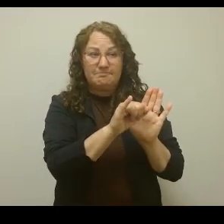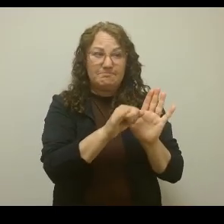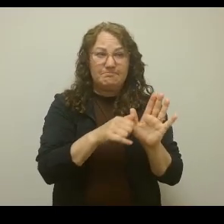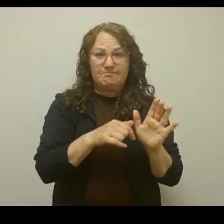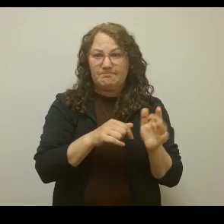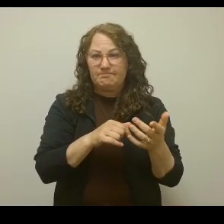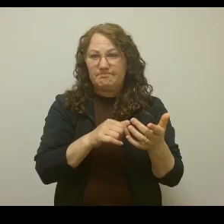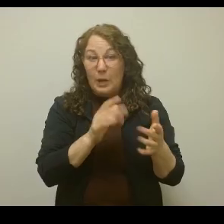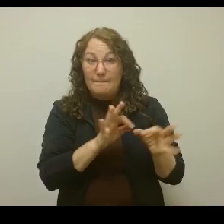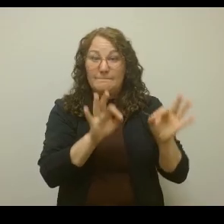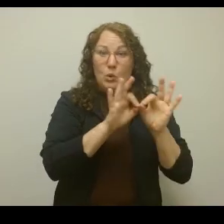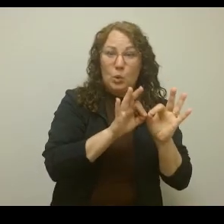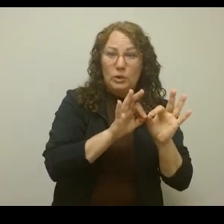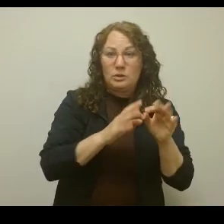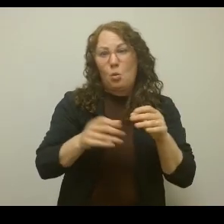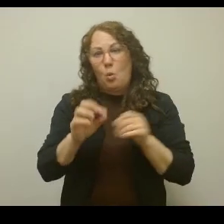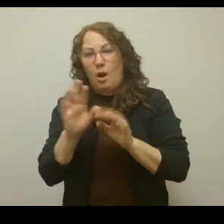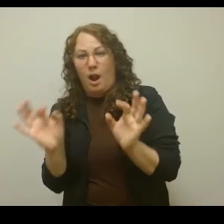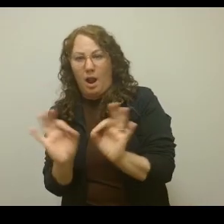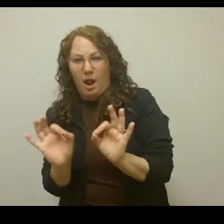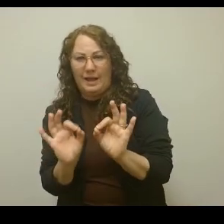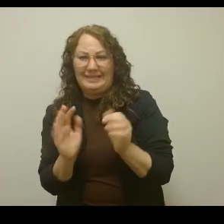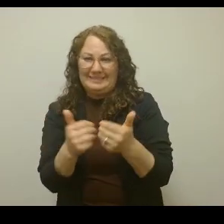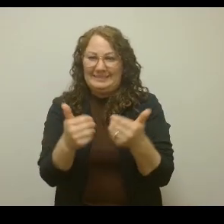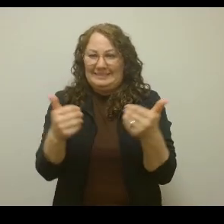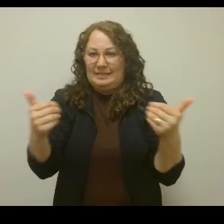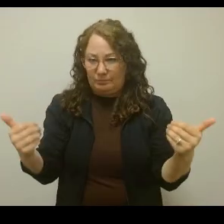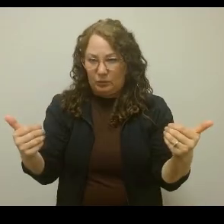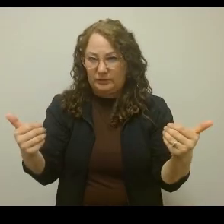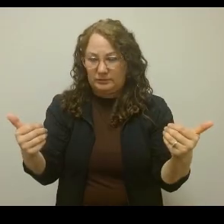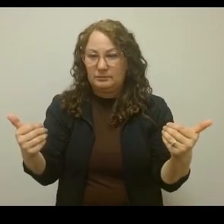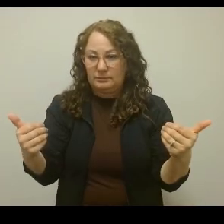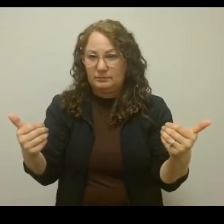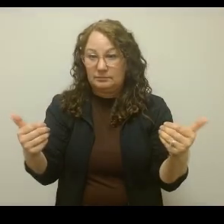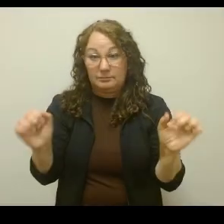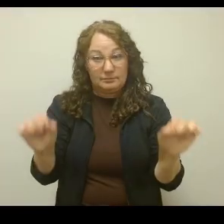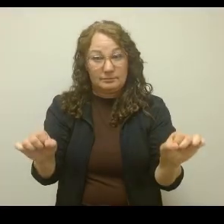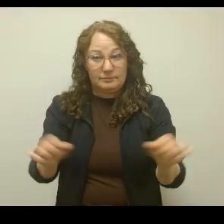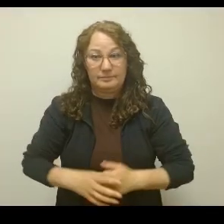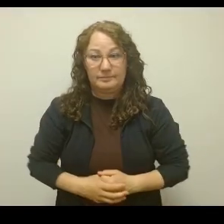relevant details and separate them out one from another?